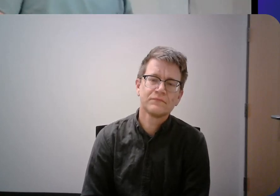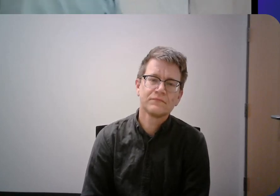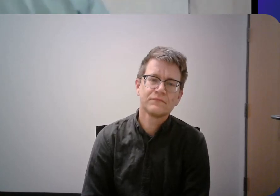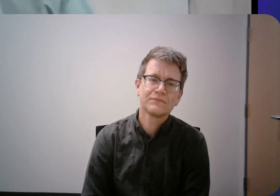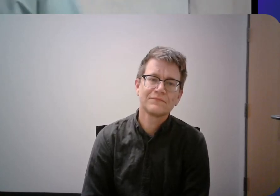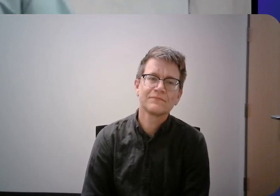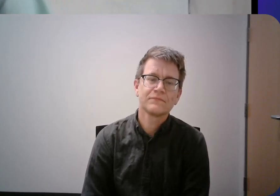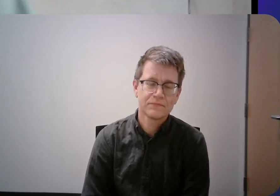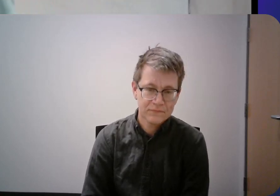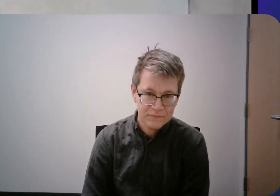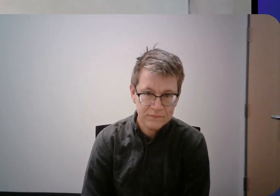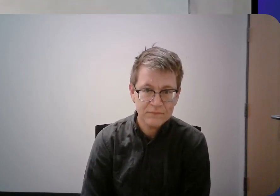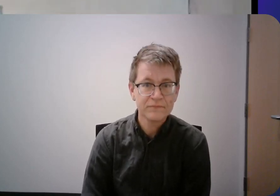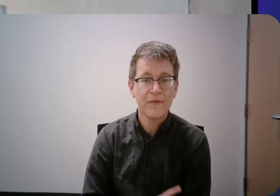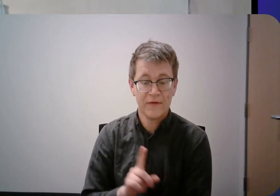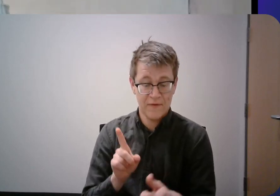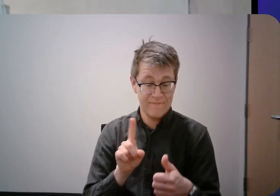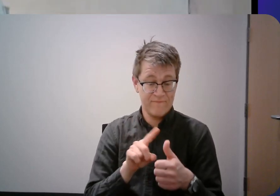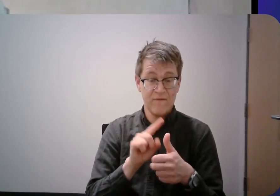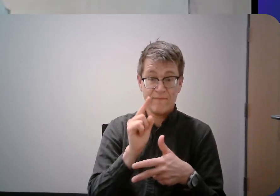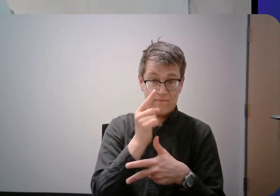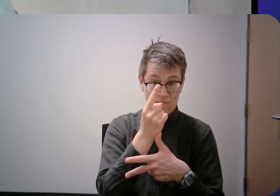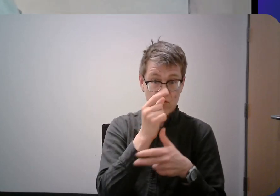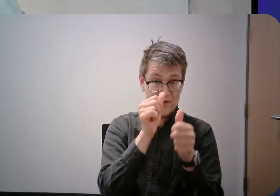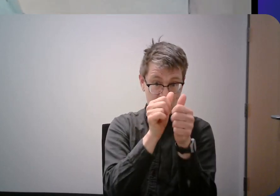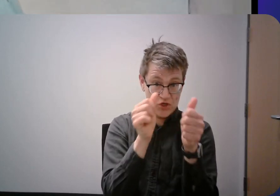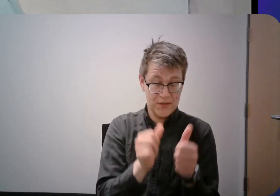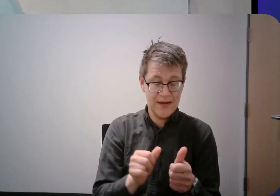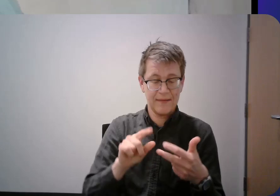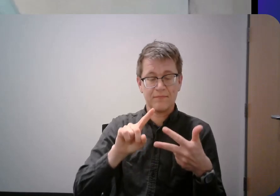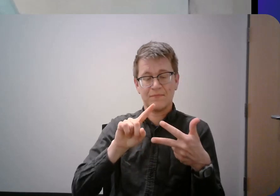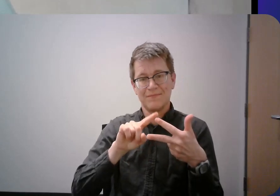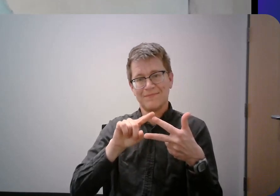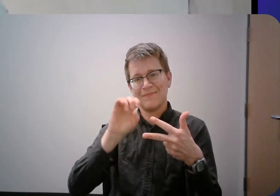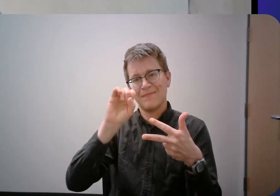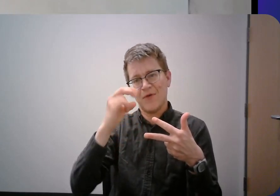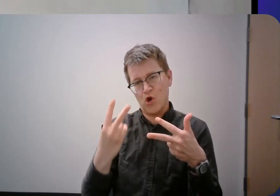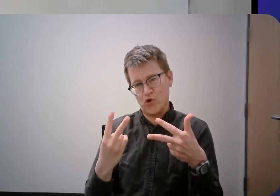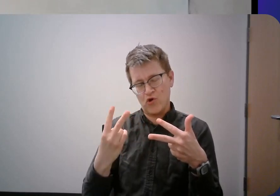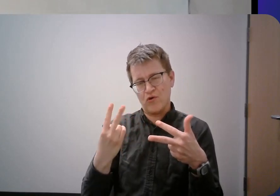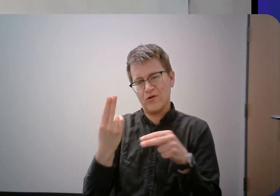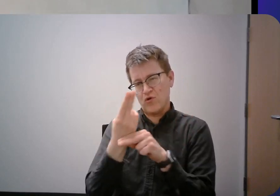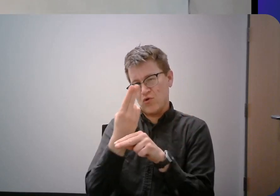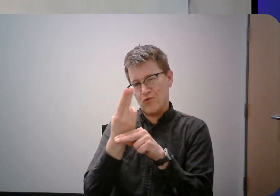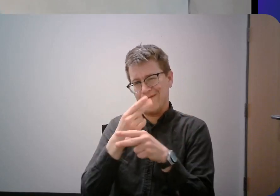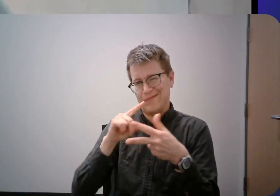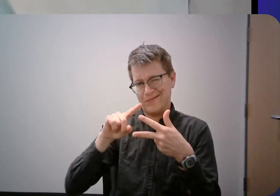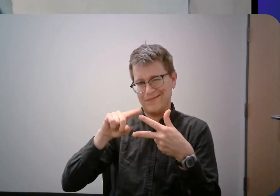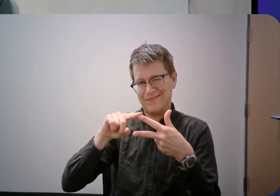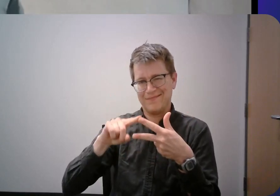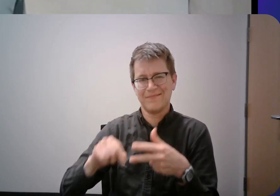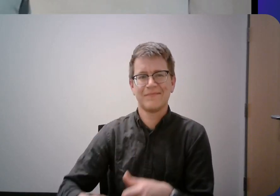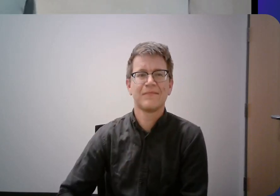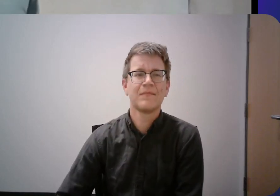use. We have different types of bacteria. Some that use oxygen and some that don't.